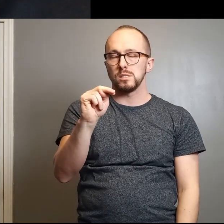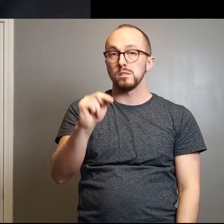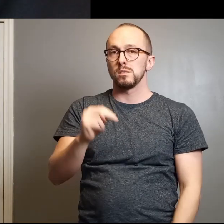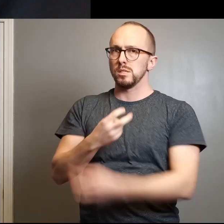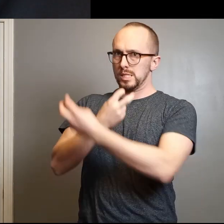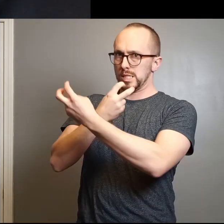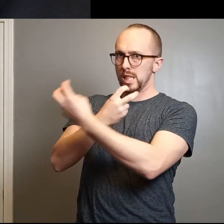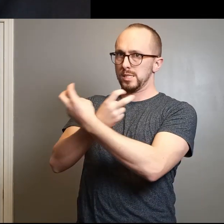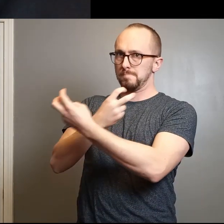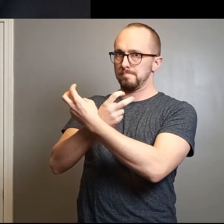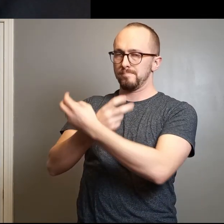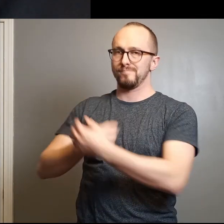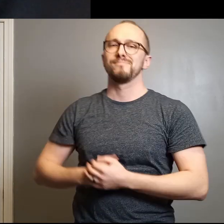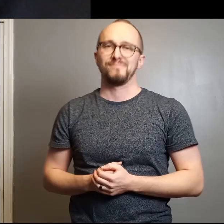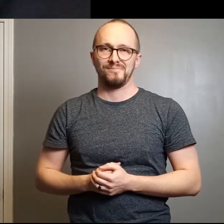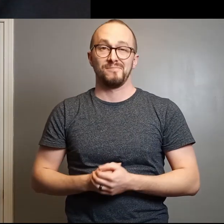skeleton,